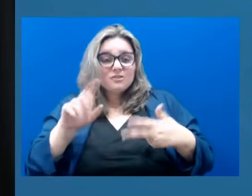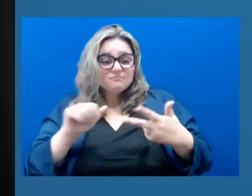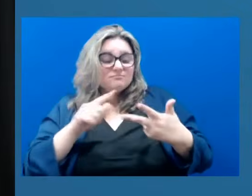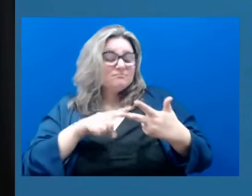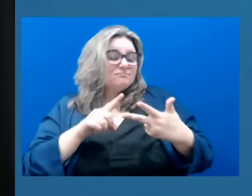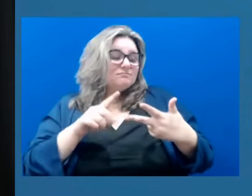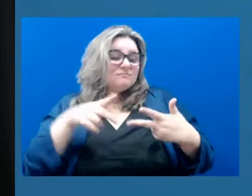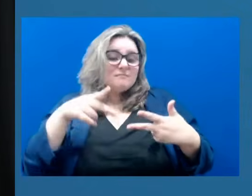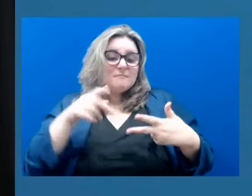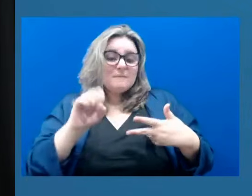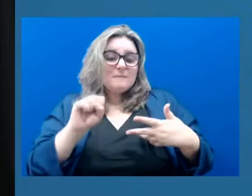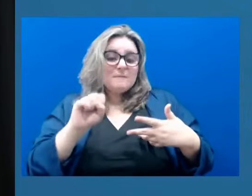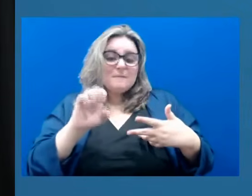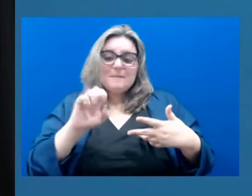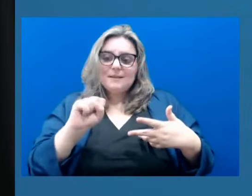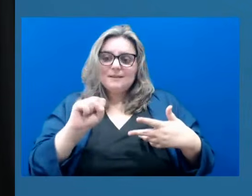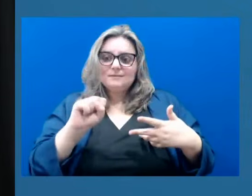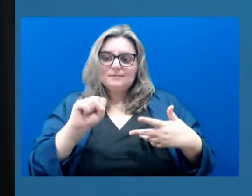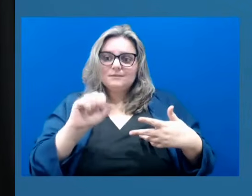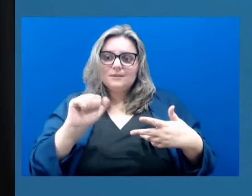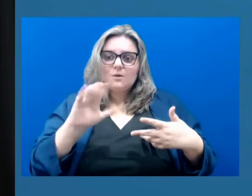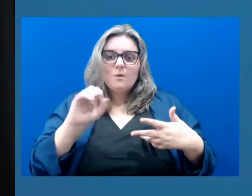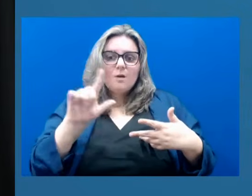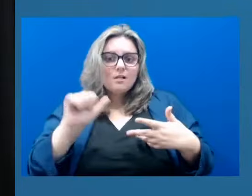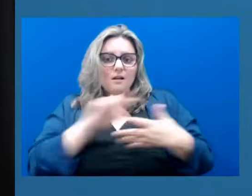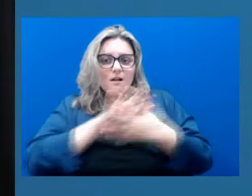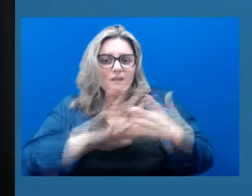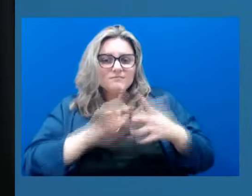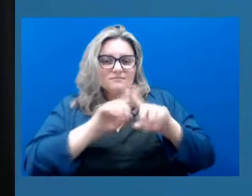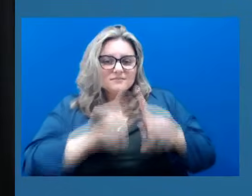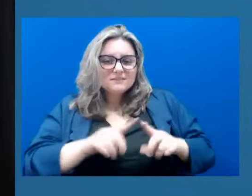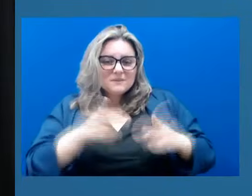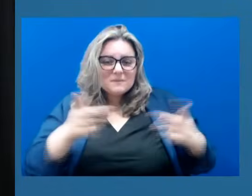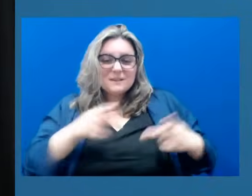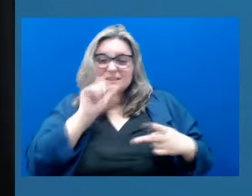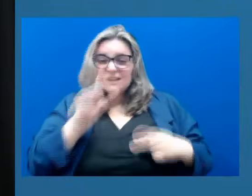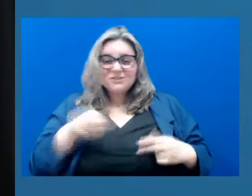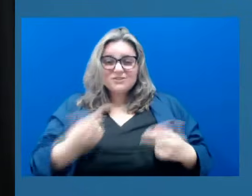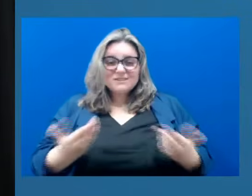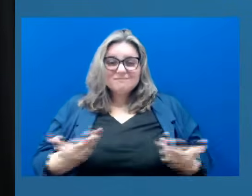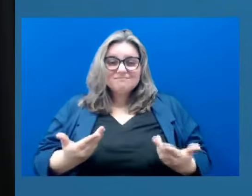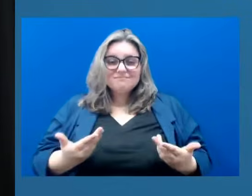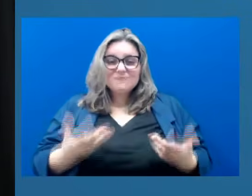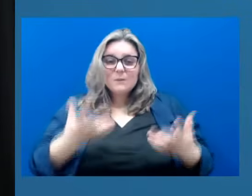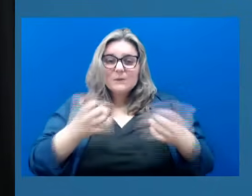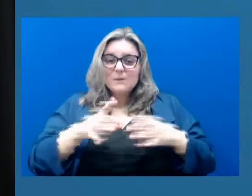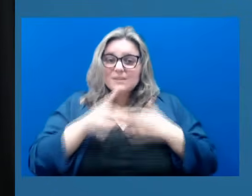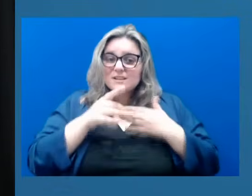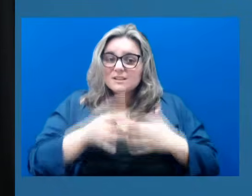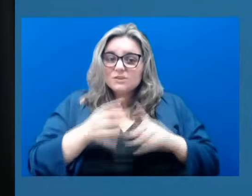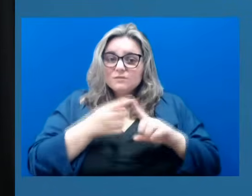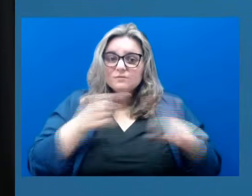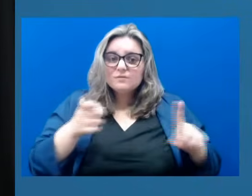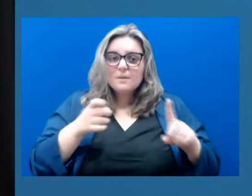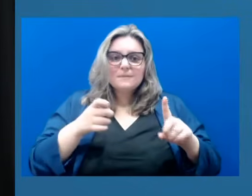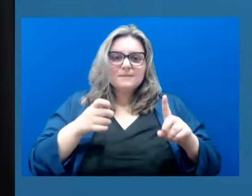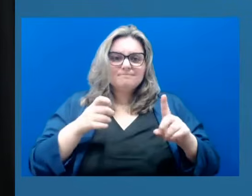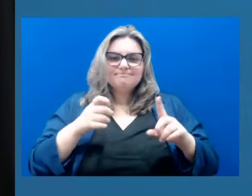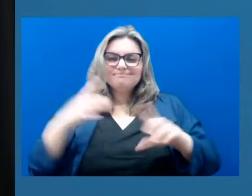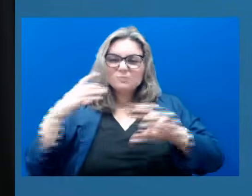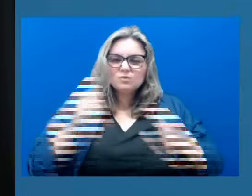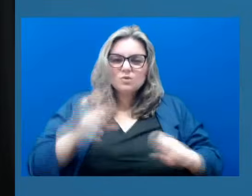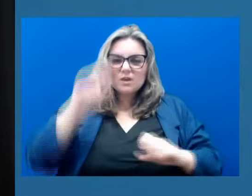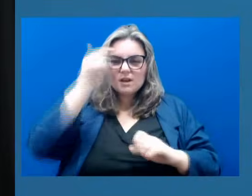we pleased to see some people under the leadership of a dynamic governor move forward and other people be left behind? And I